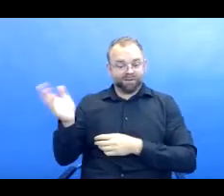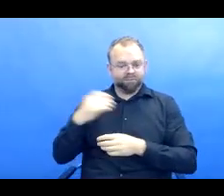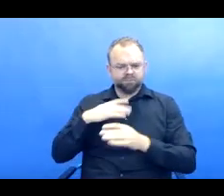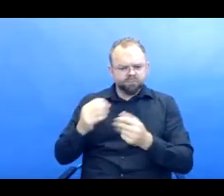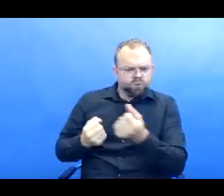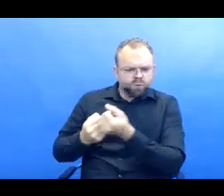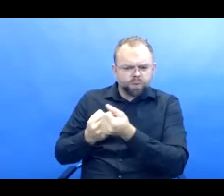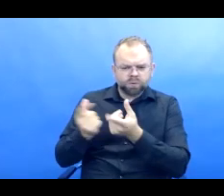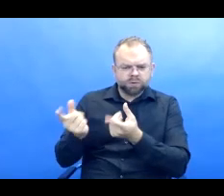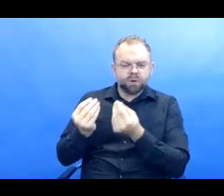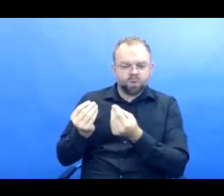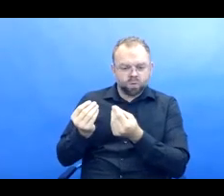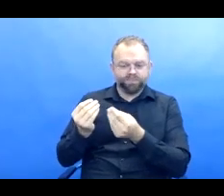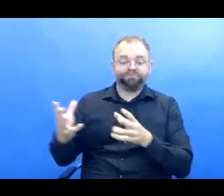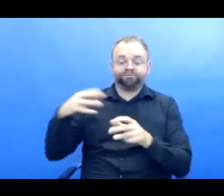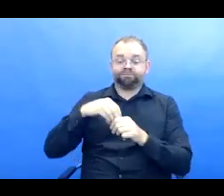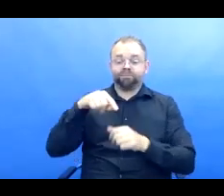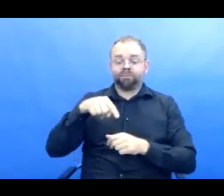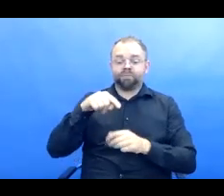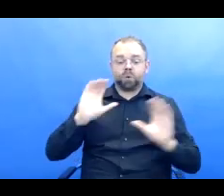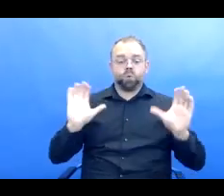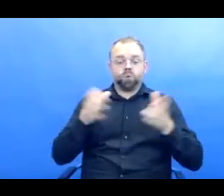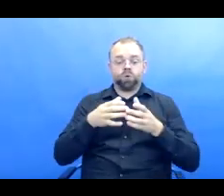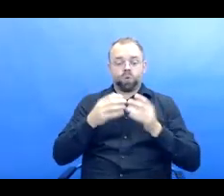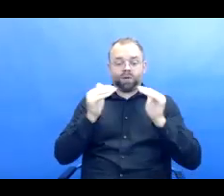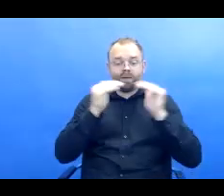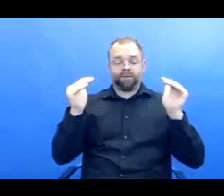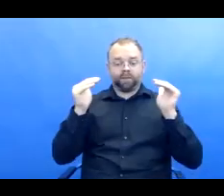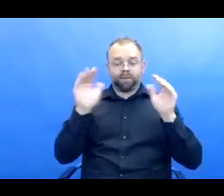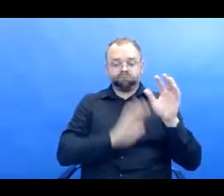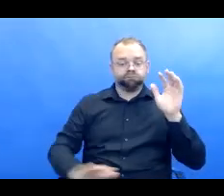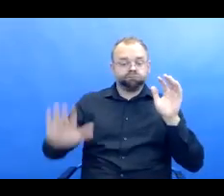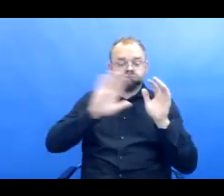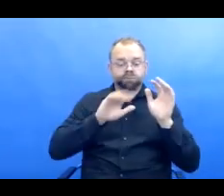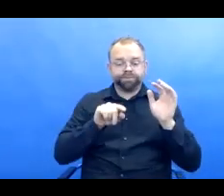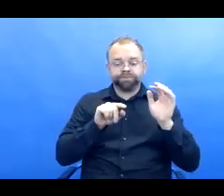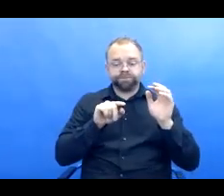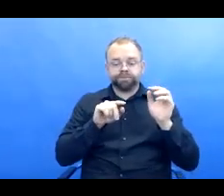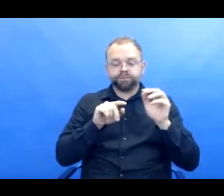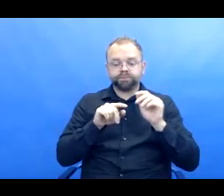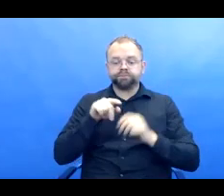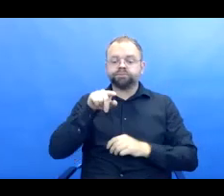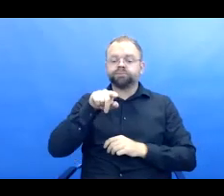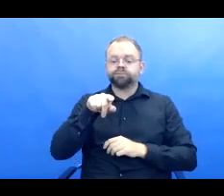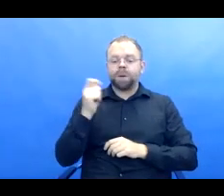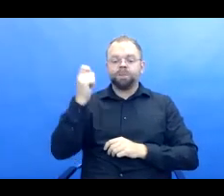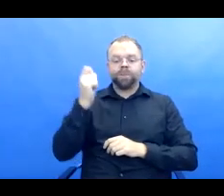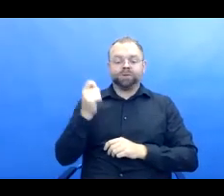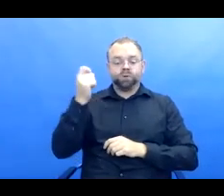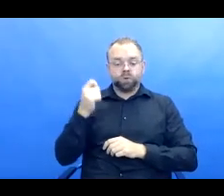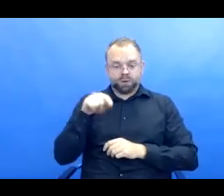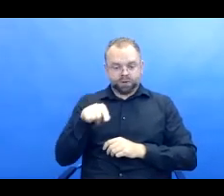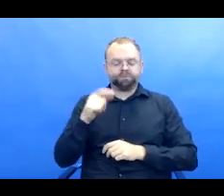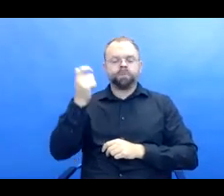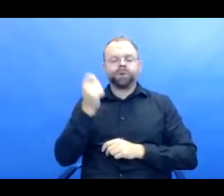that, the Ministry of Social Justice and Empowerment has come up with guidelines to ensure accessibility of services for persons with